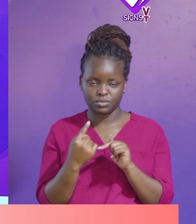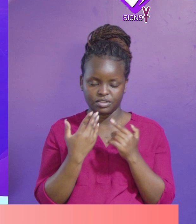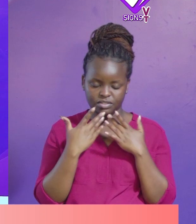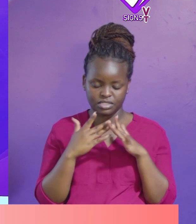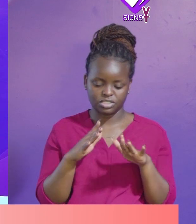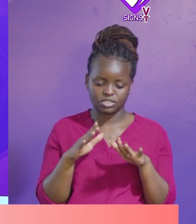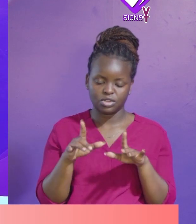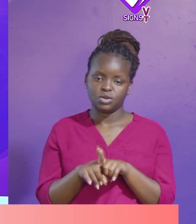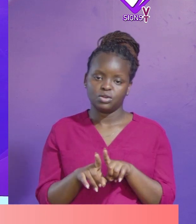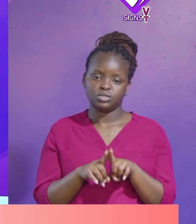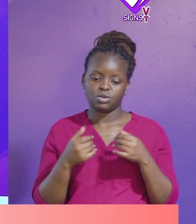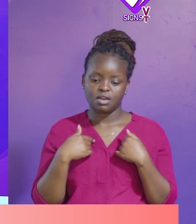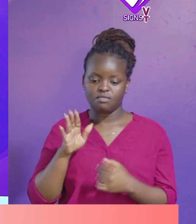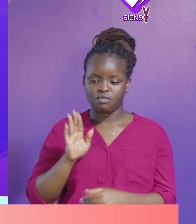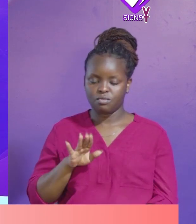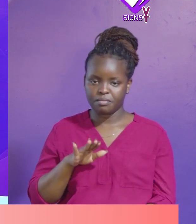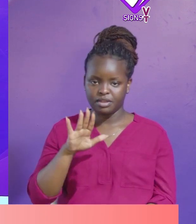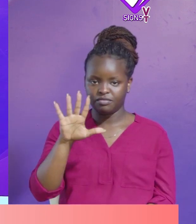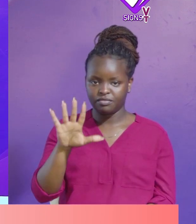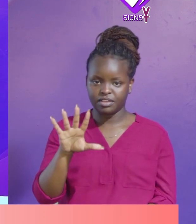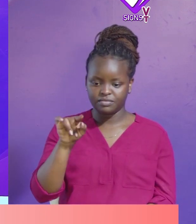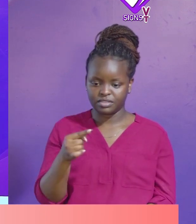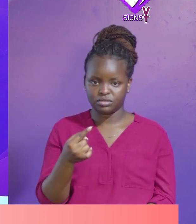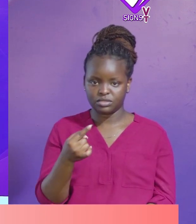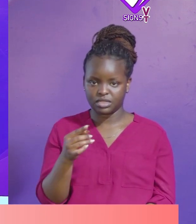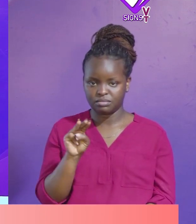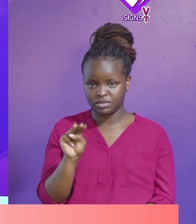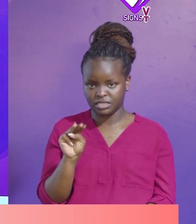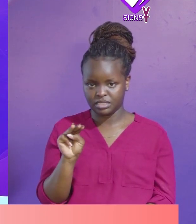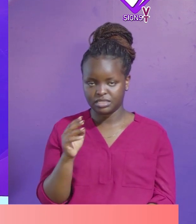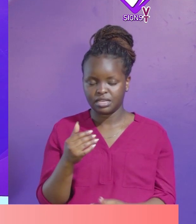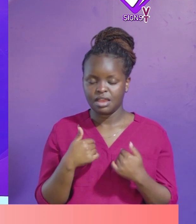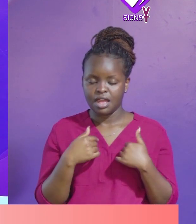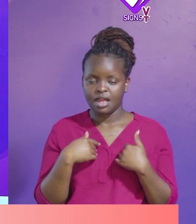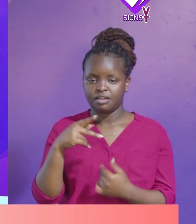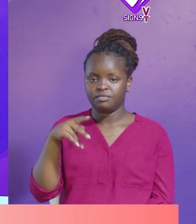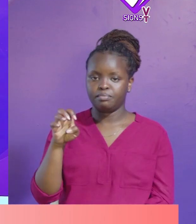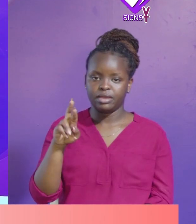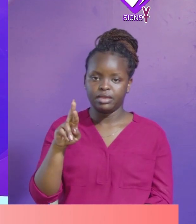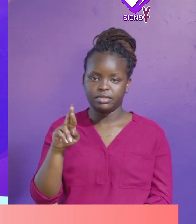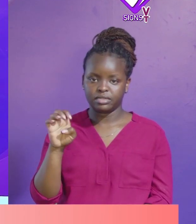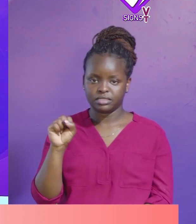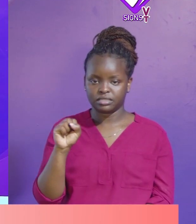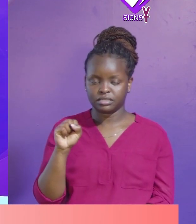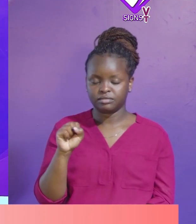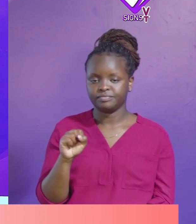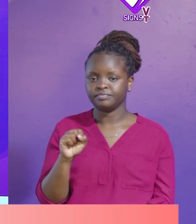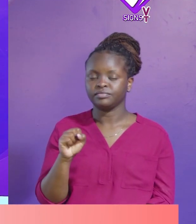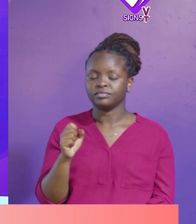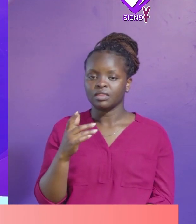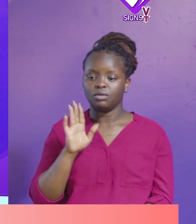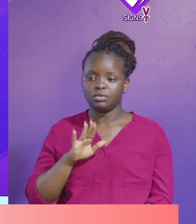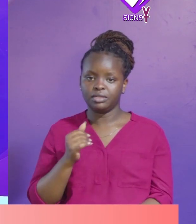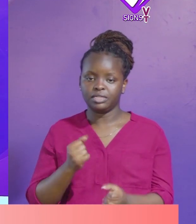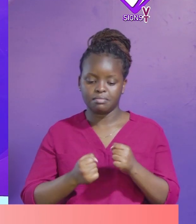won women 5,000 meters. We also have Peres Jepchirchir, who won women's marathon, that